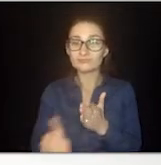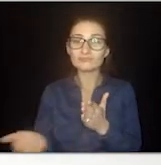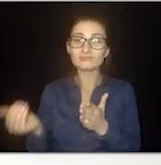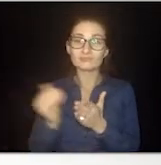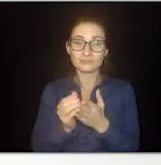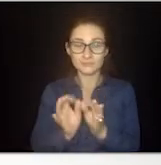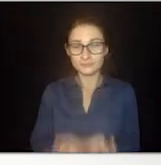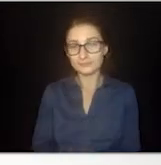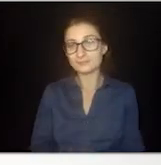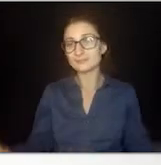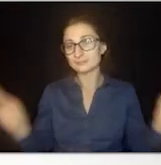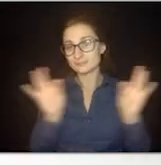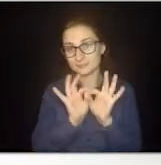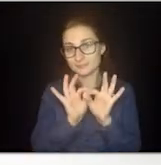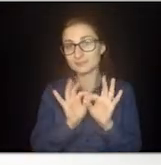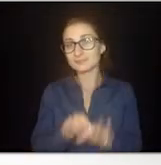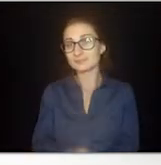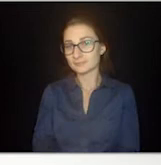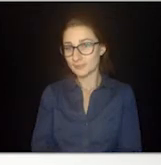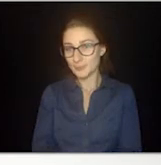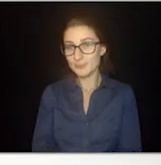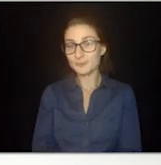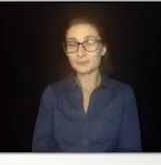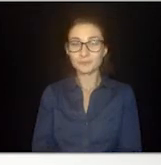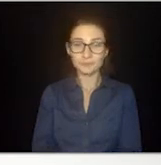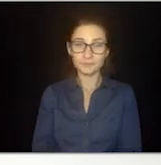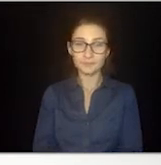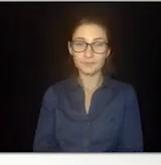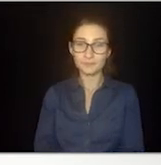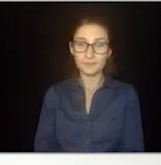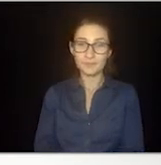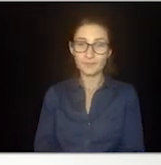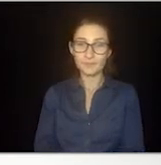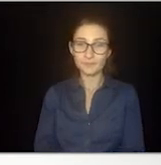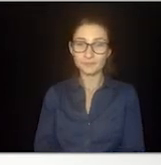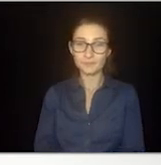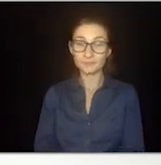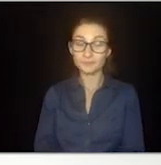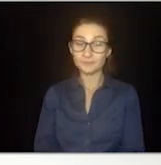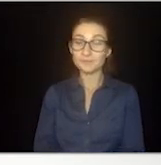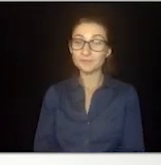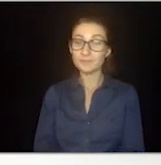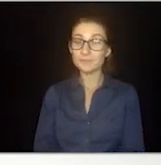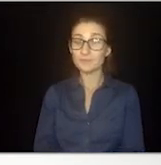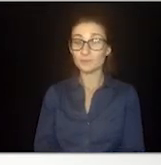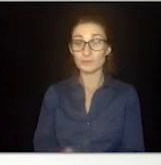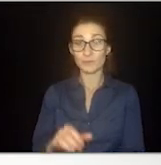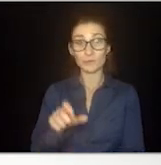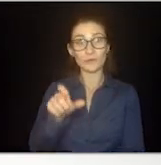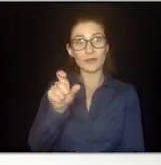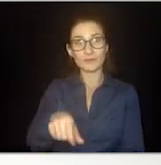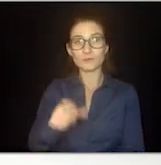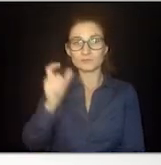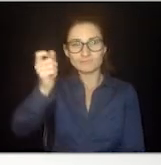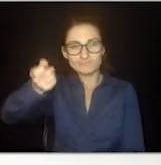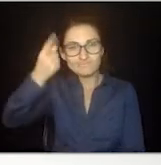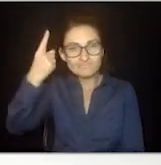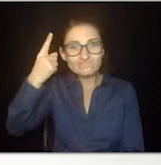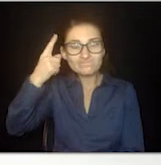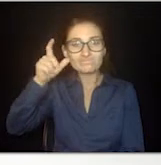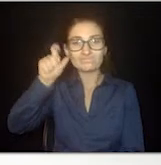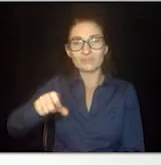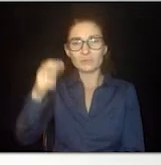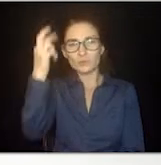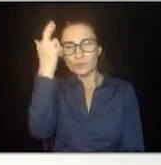repetition, over and over and over and over. So understanding and